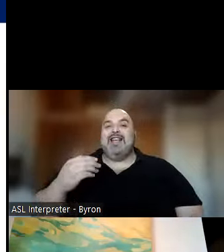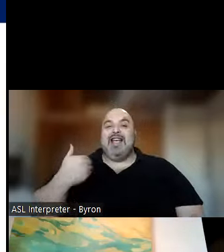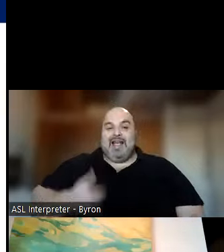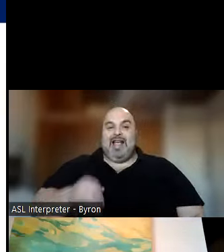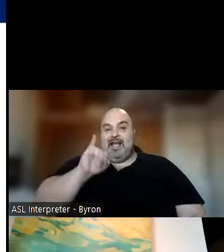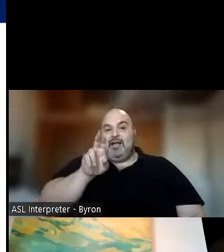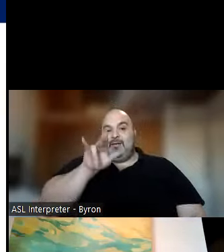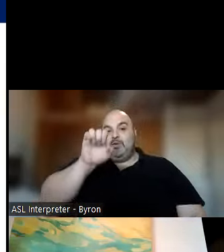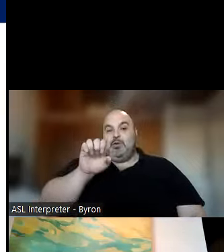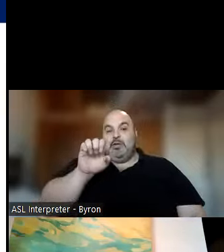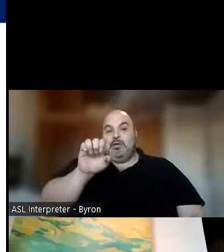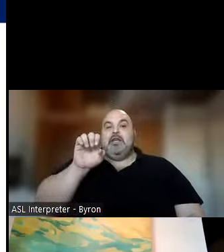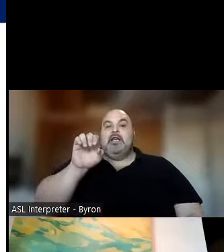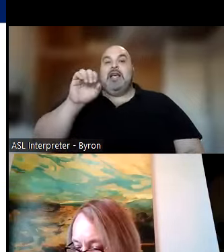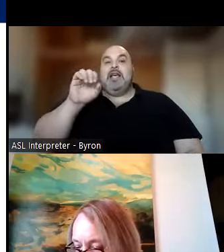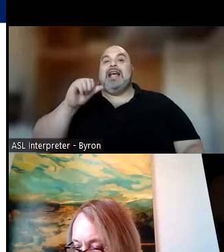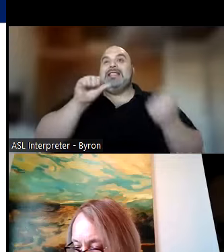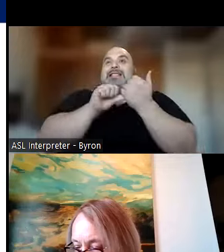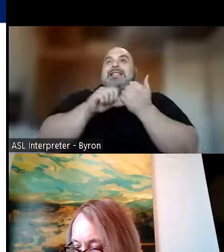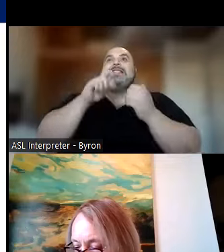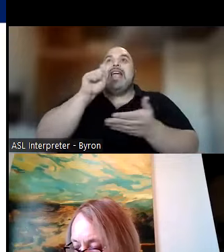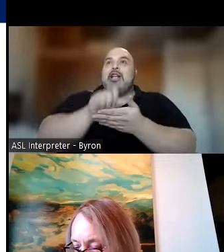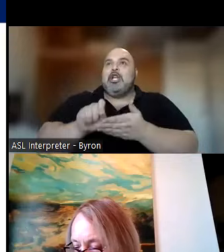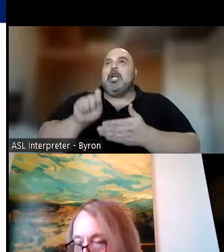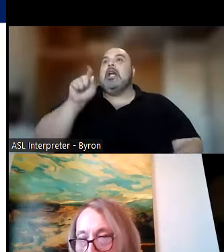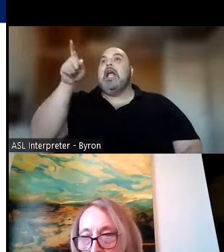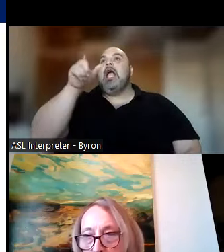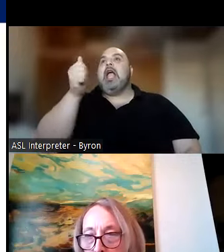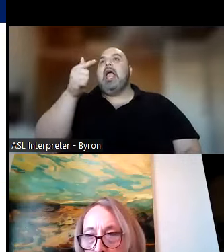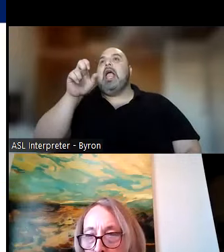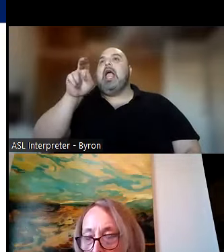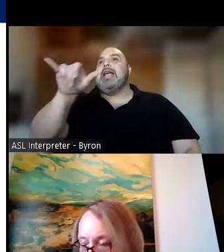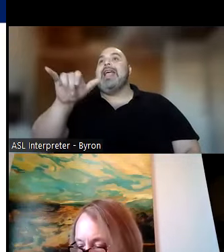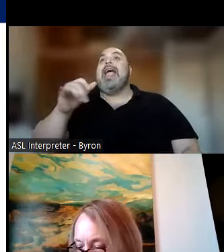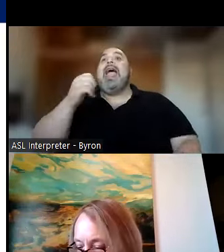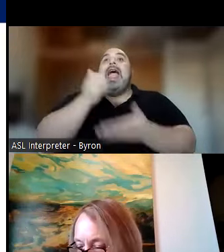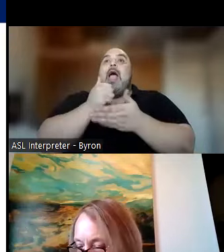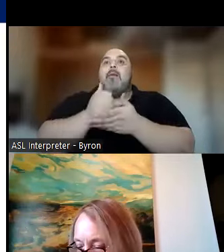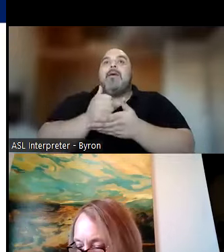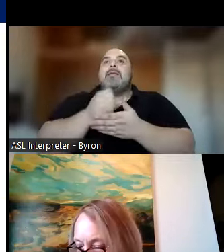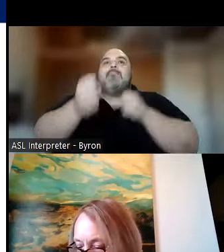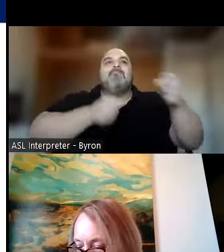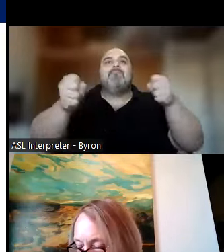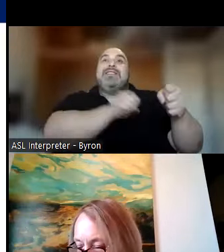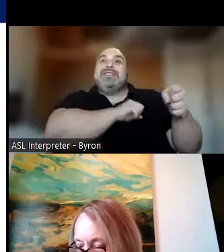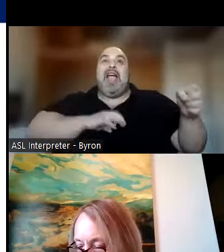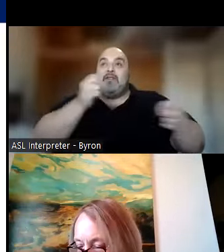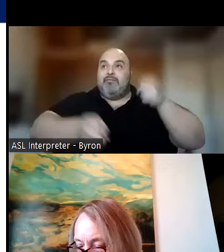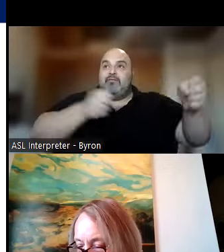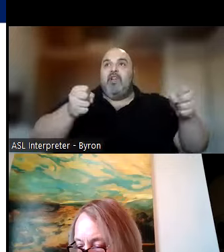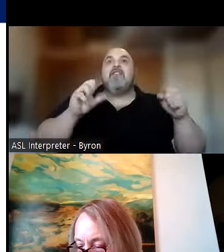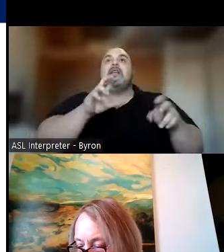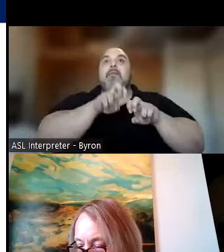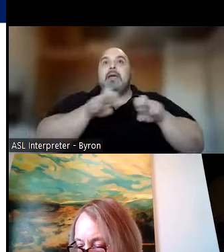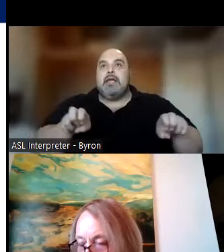Soulier, Assistant Secretary at Agency, helping to staff the committee along with several others.